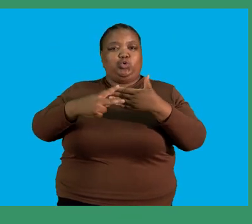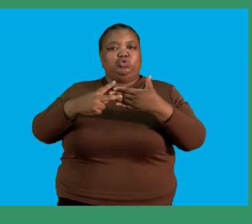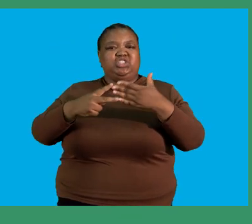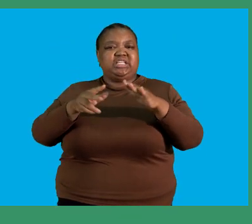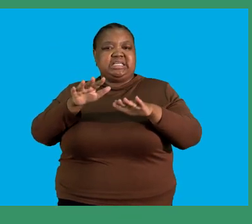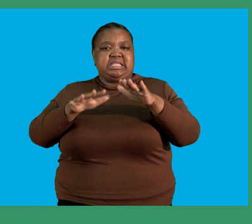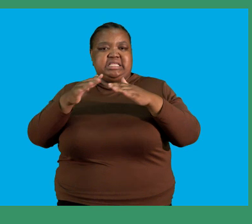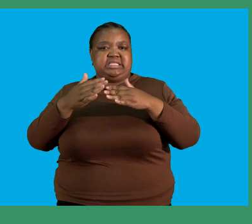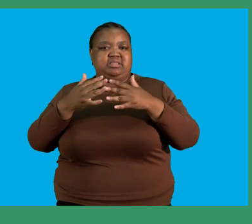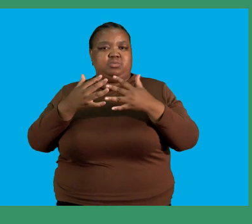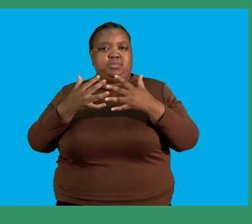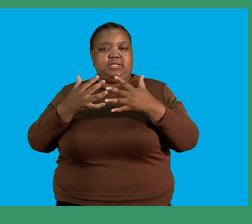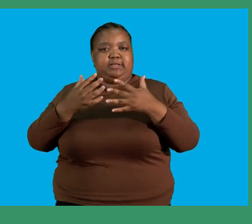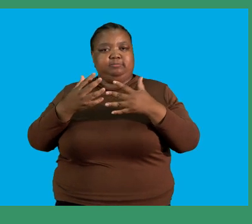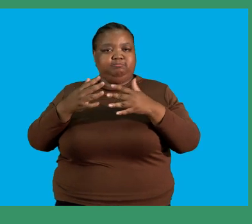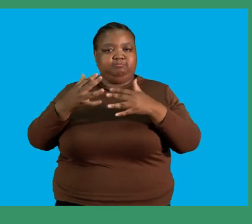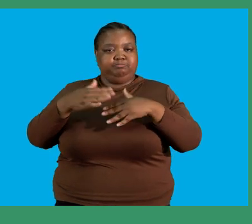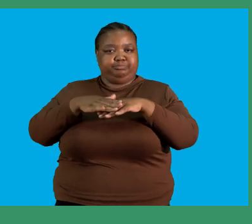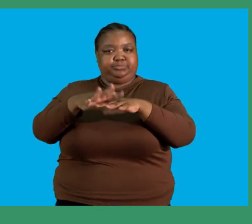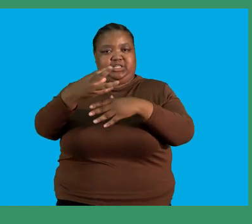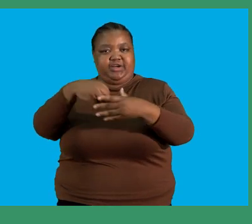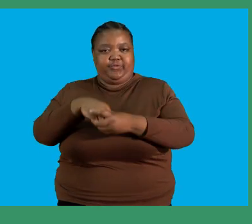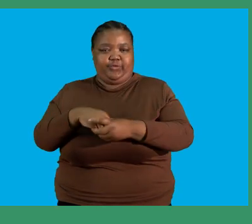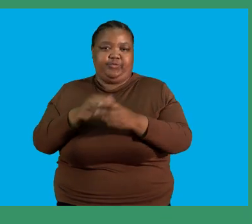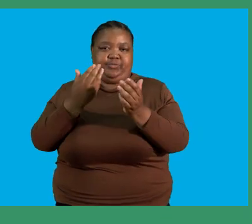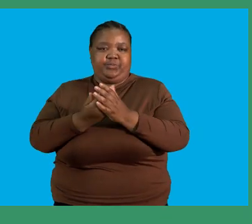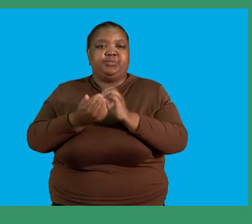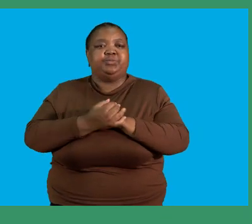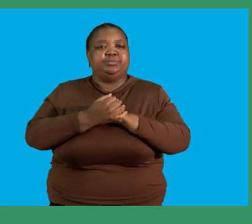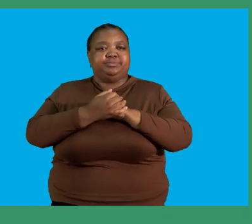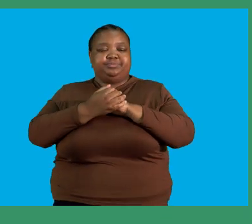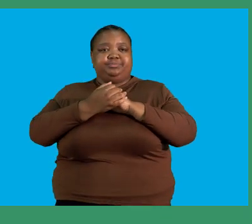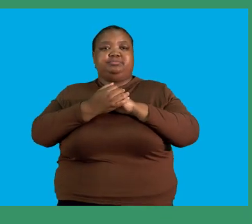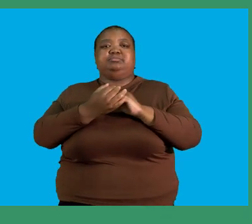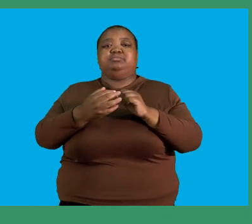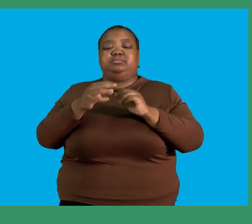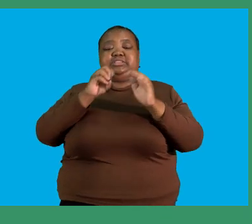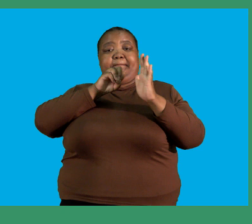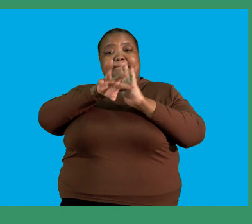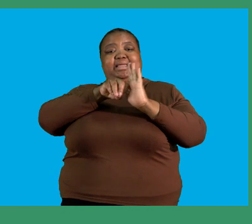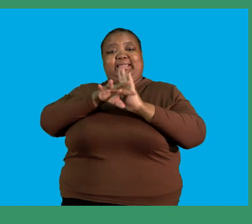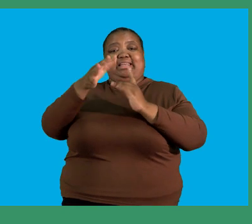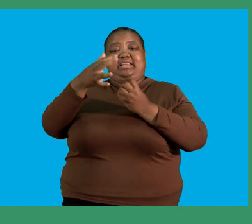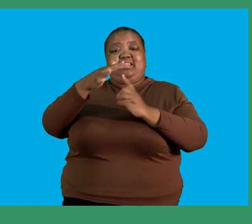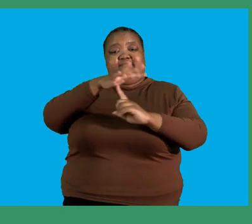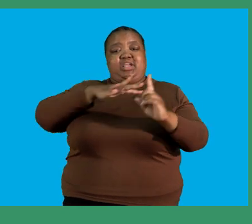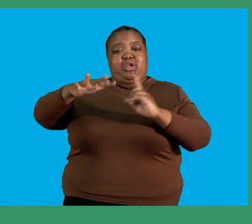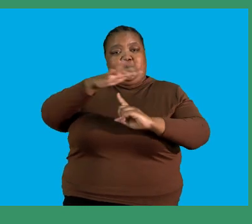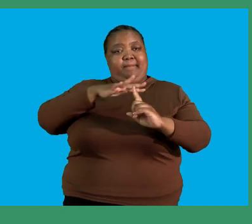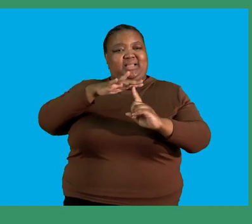project. Now let's look at the components that are falling under the market